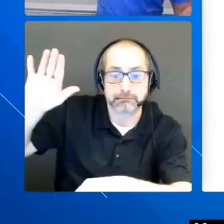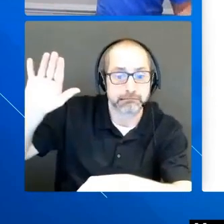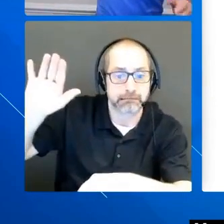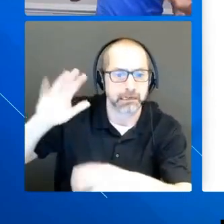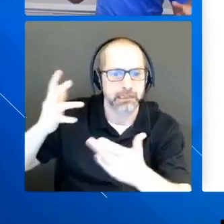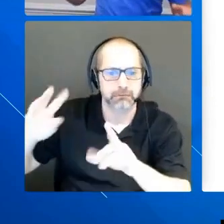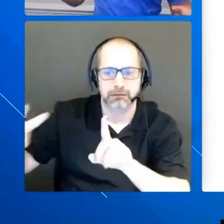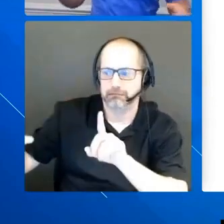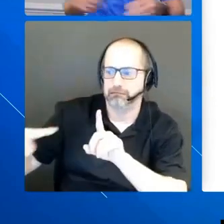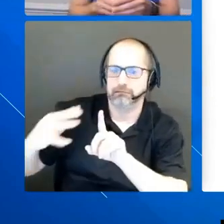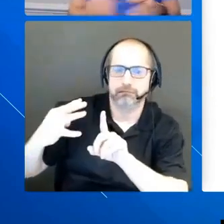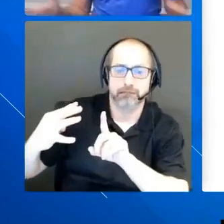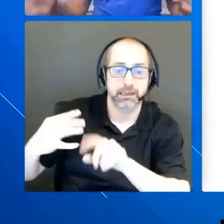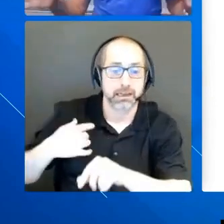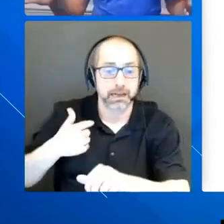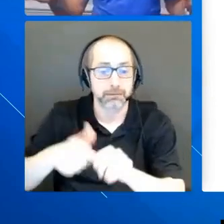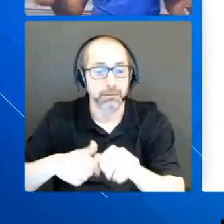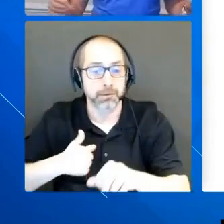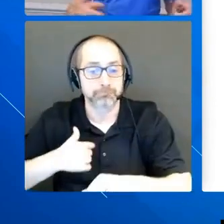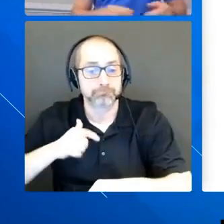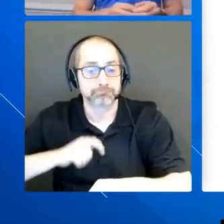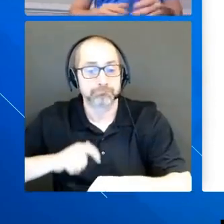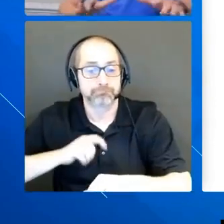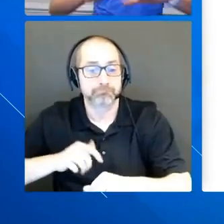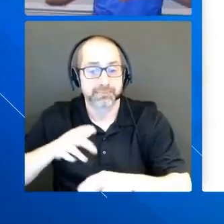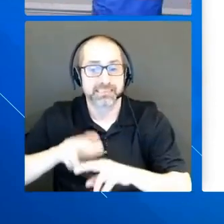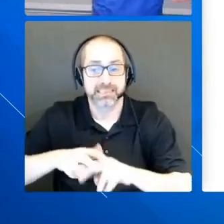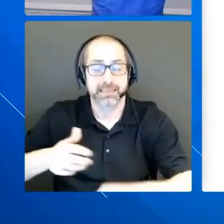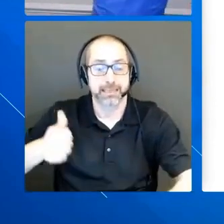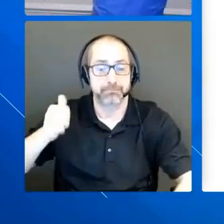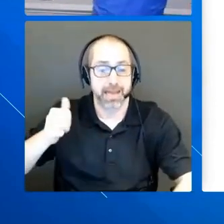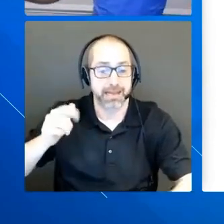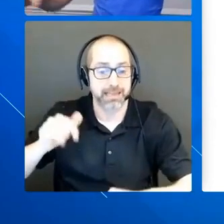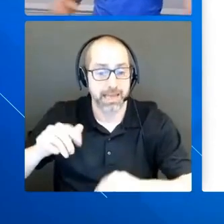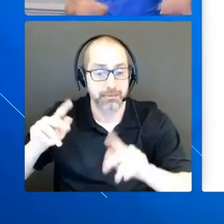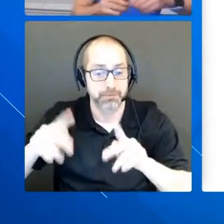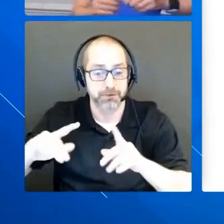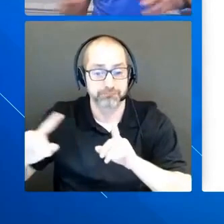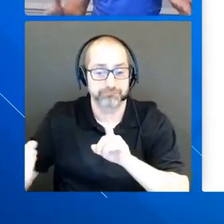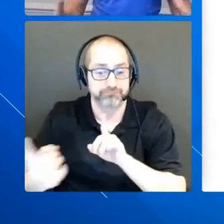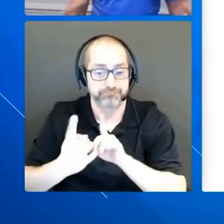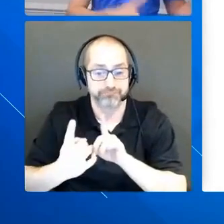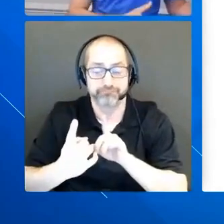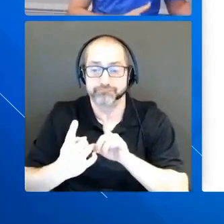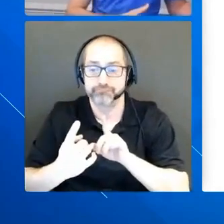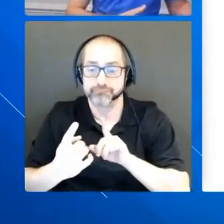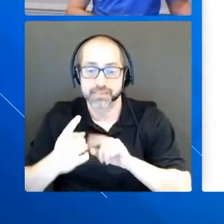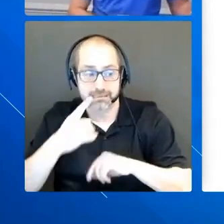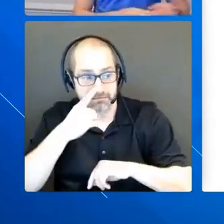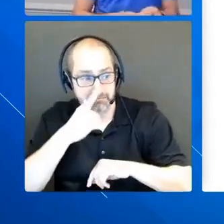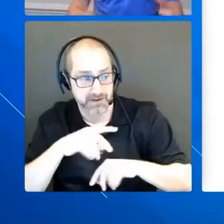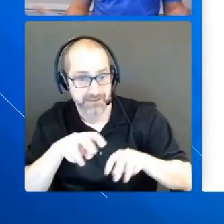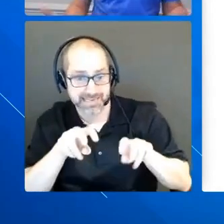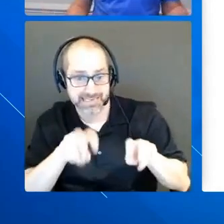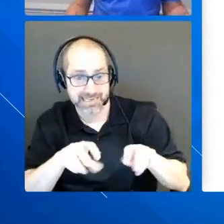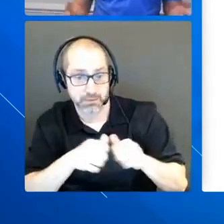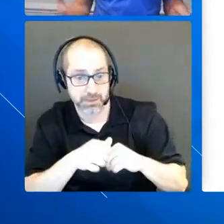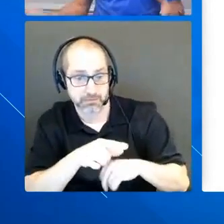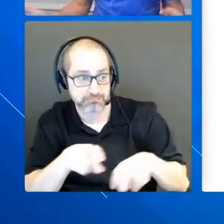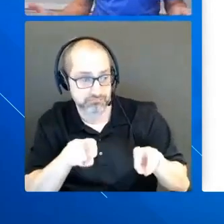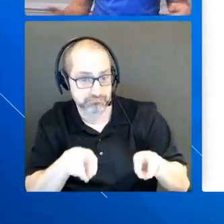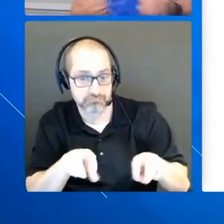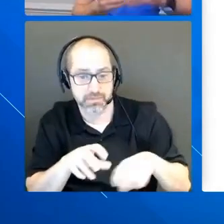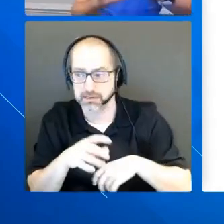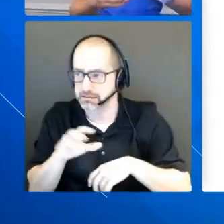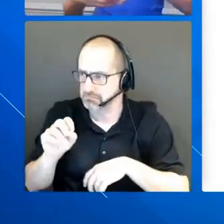the way in the back, dead last table. Gentleman came up next to me and asked, and I was the only person at this table. He said, "Do you mind if I sit next to you?" I said, "Of course not."